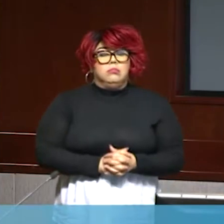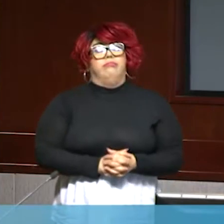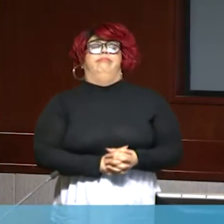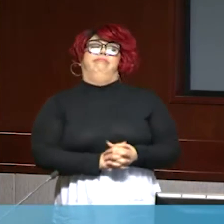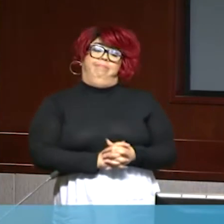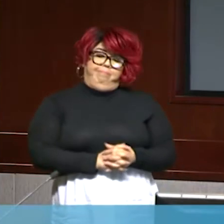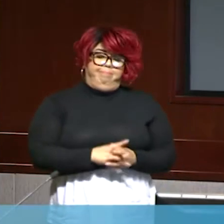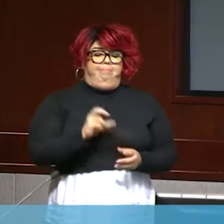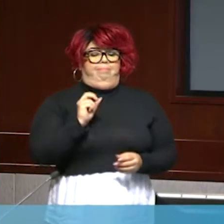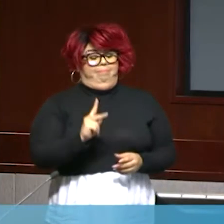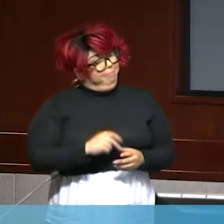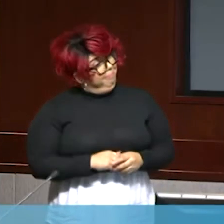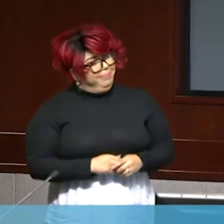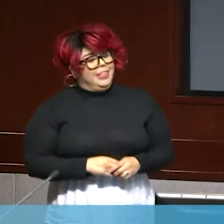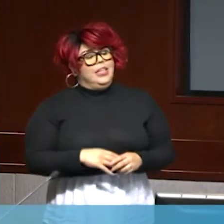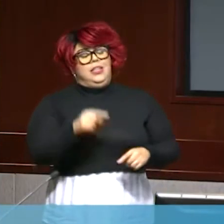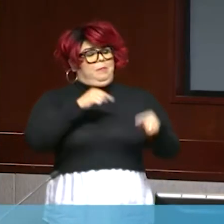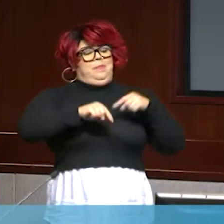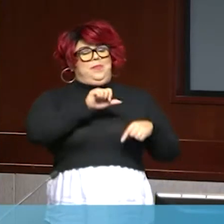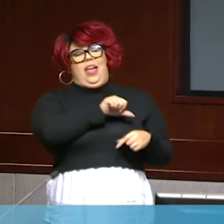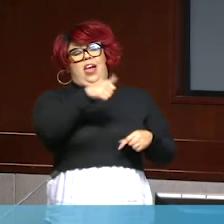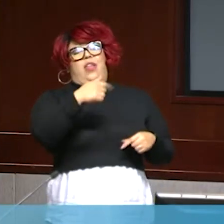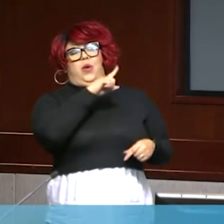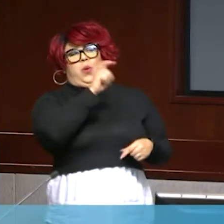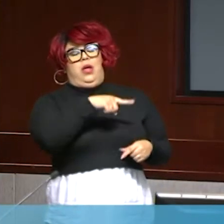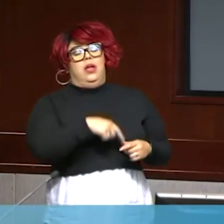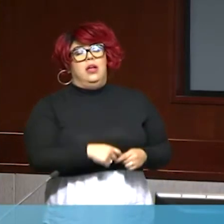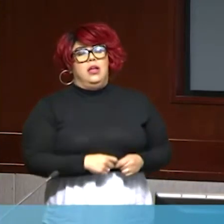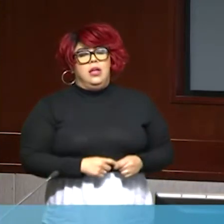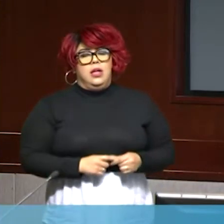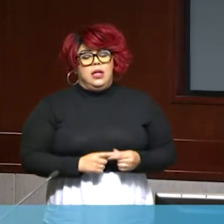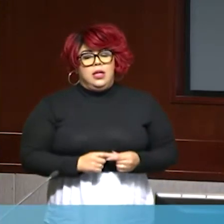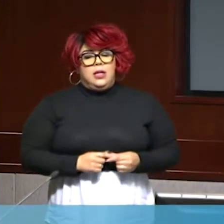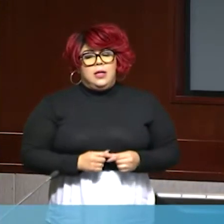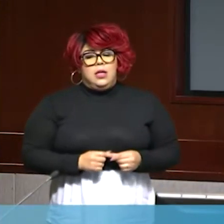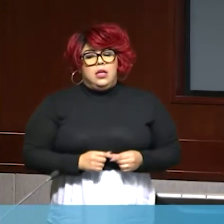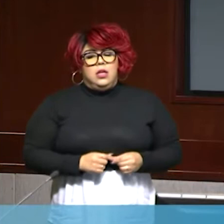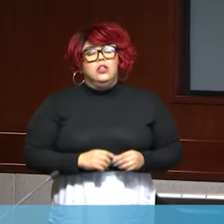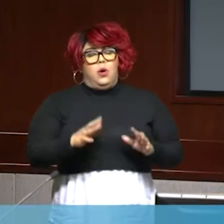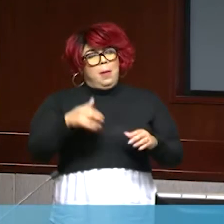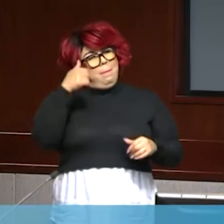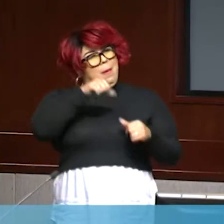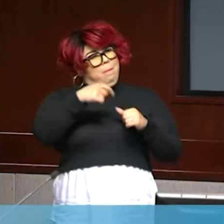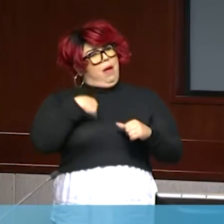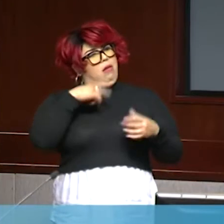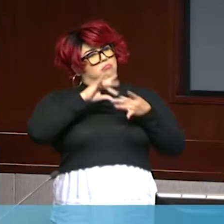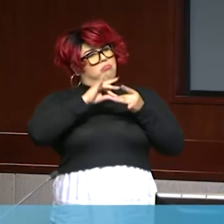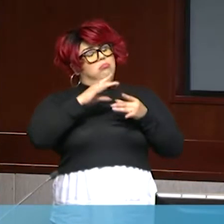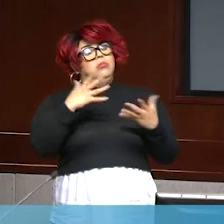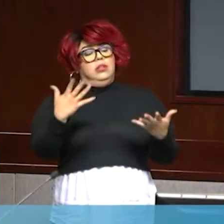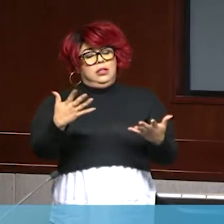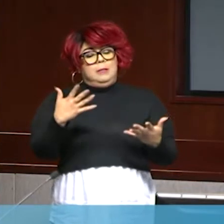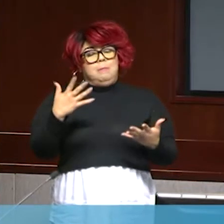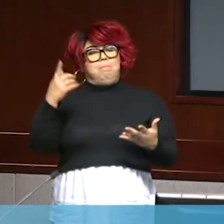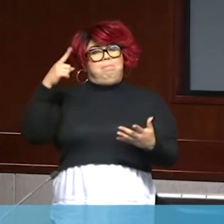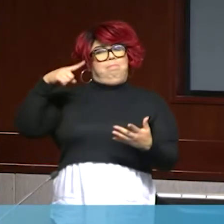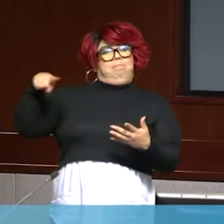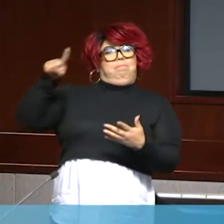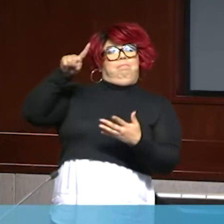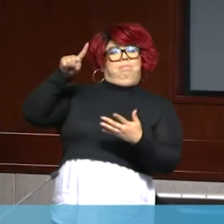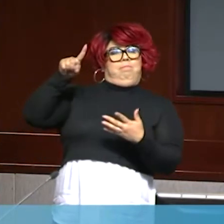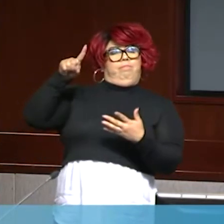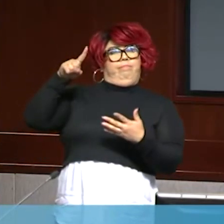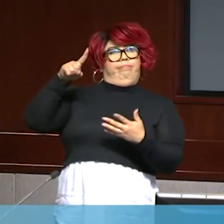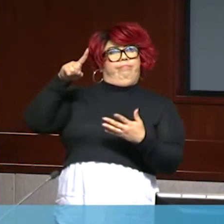Okay. And can I go back to another question I had earlier in the week? They've linked blood type to the disease. Talked about earlier